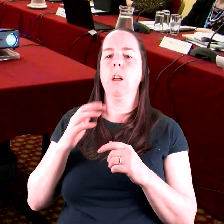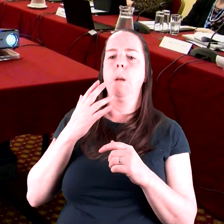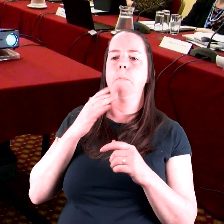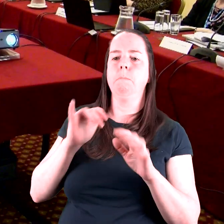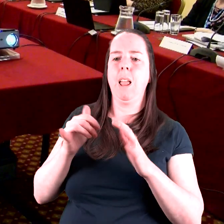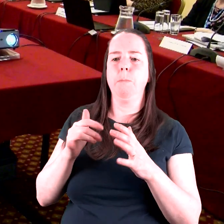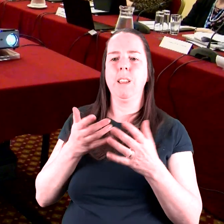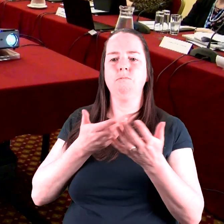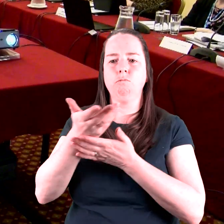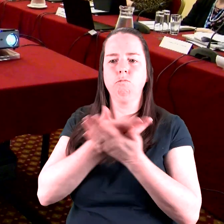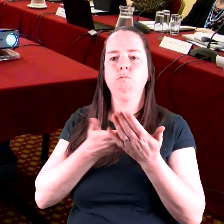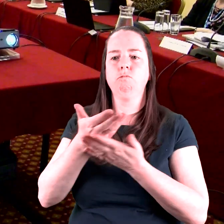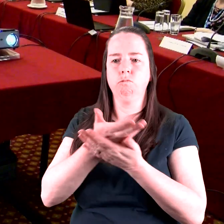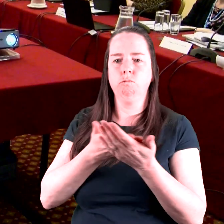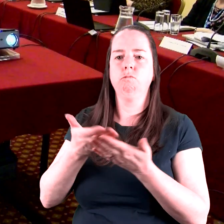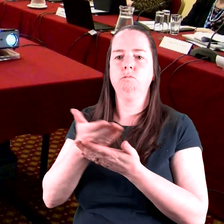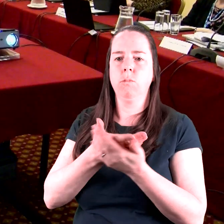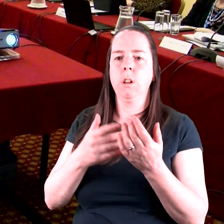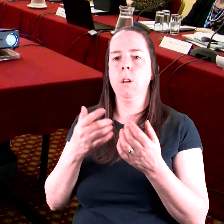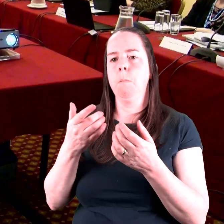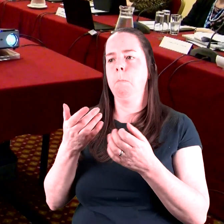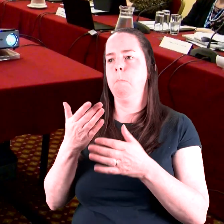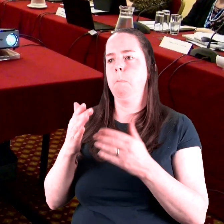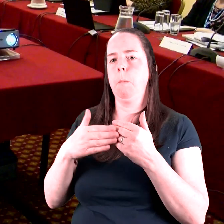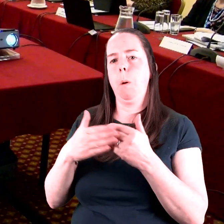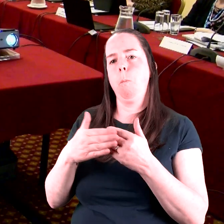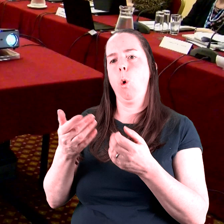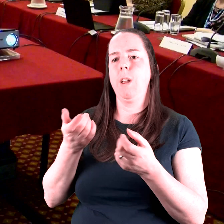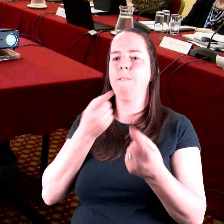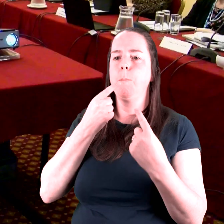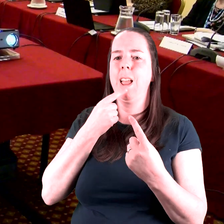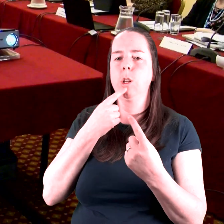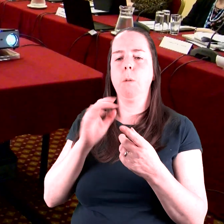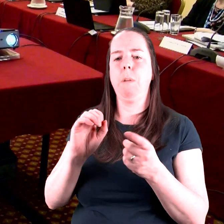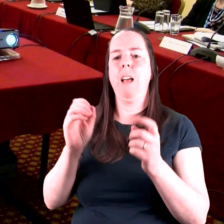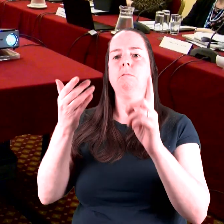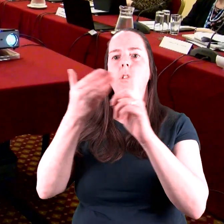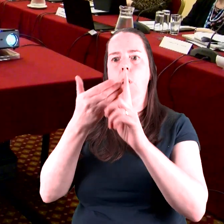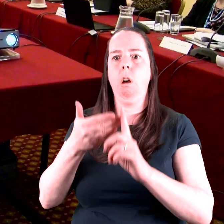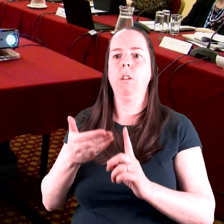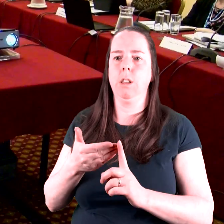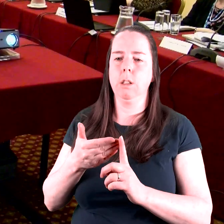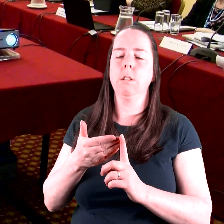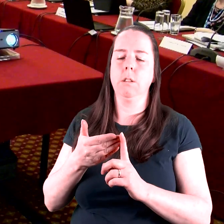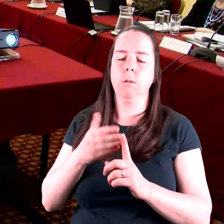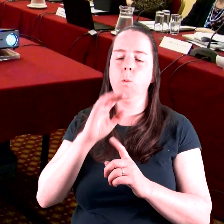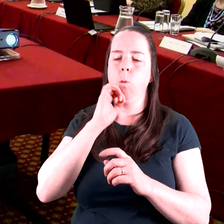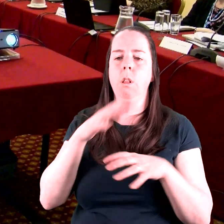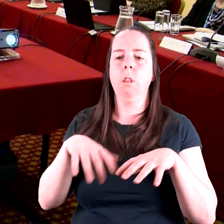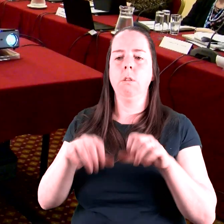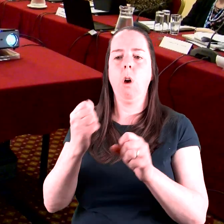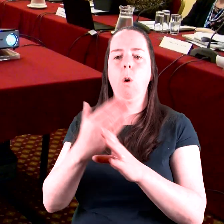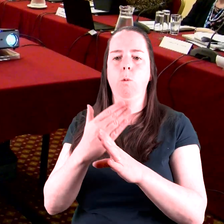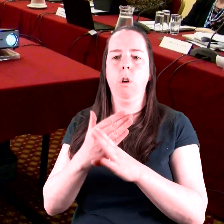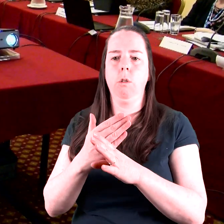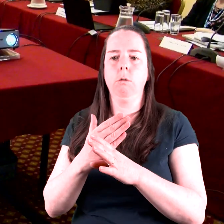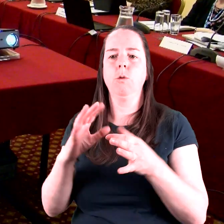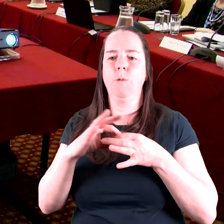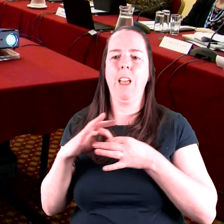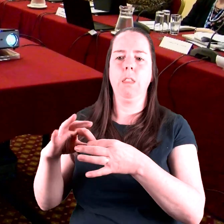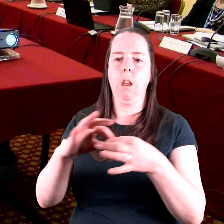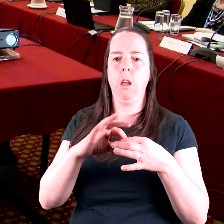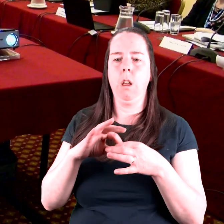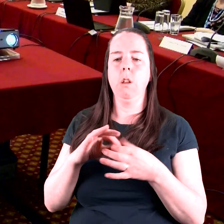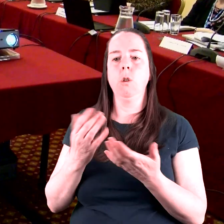pulling those out might give us much more information about the exact targets that we're beginning to work on